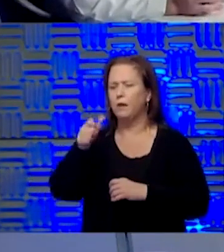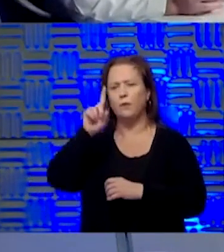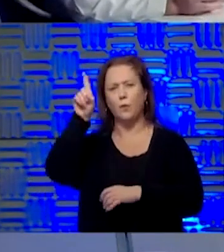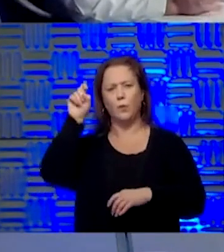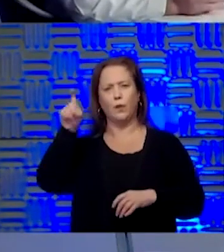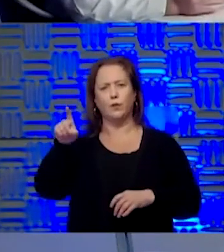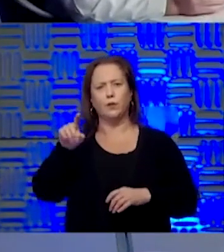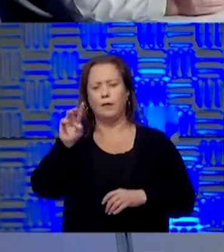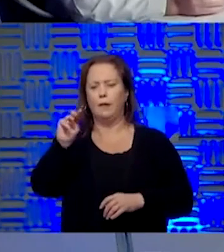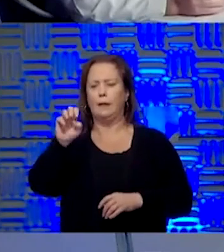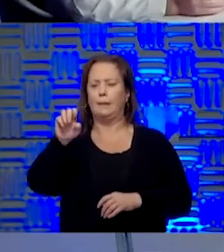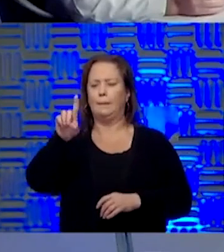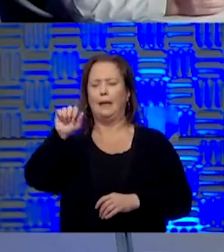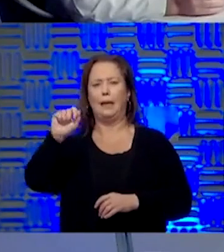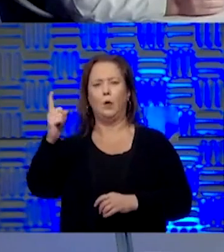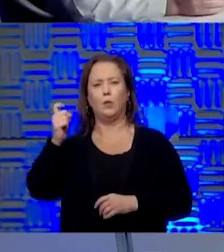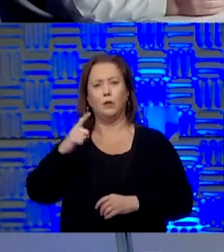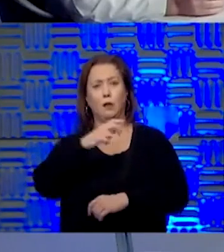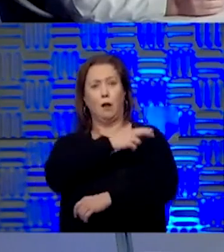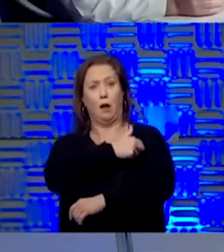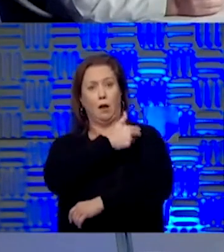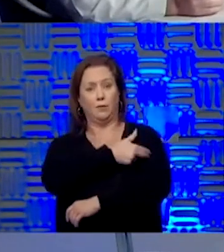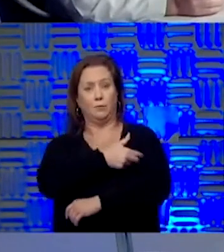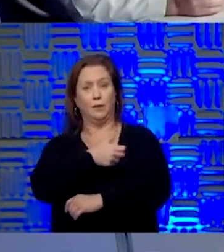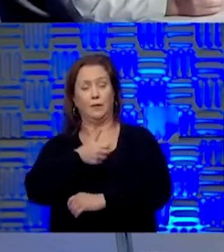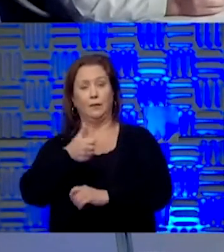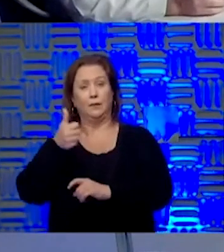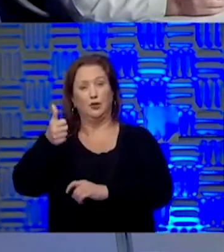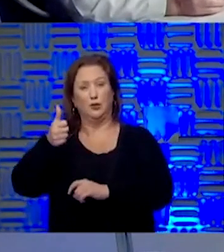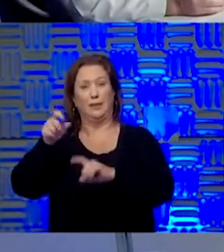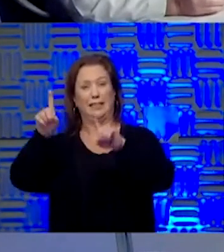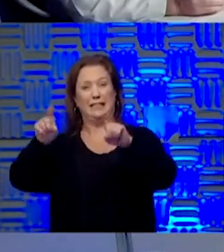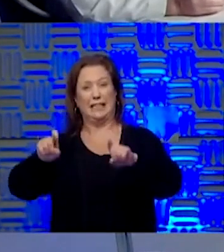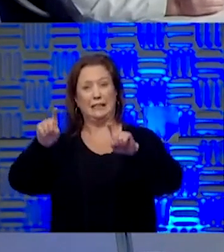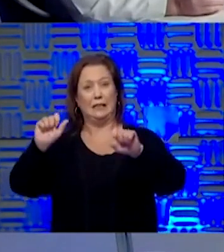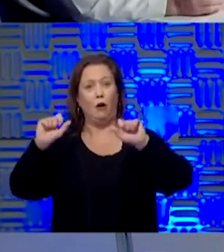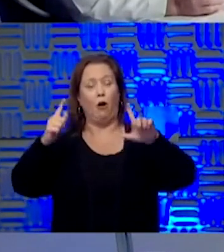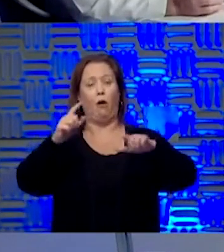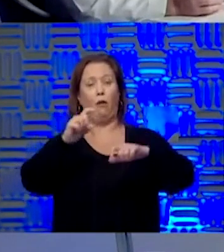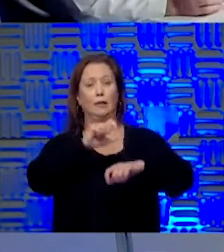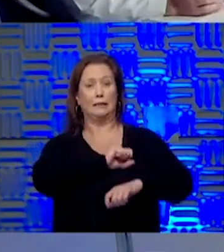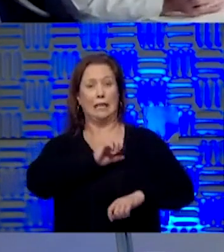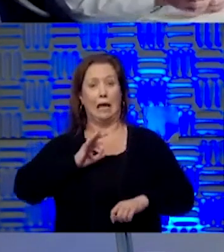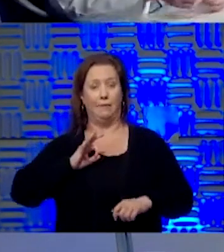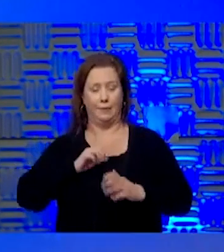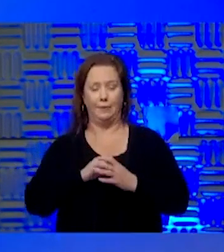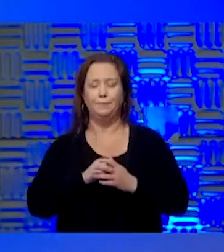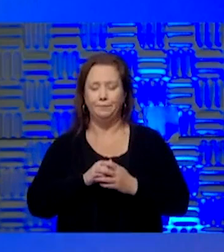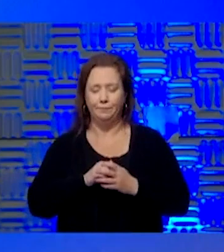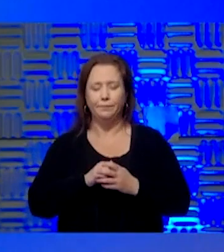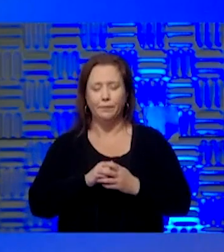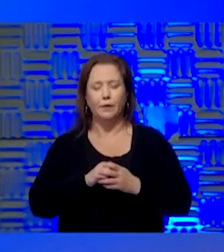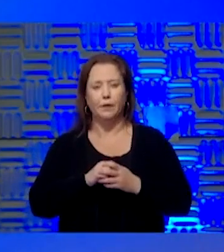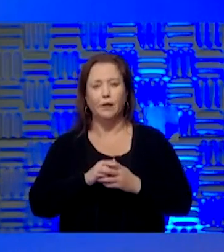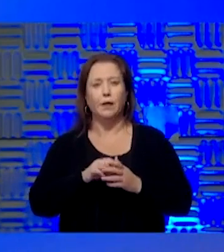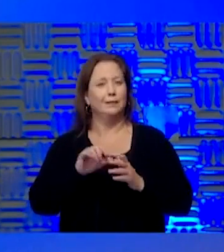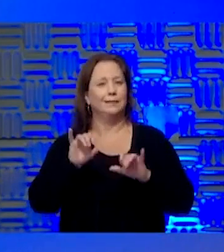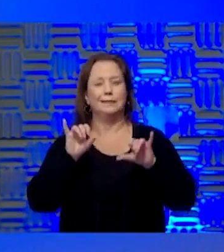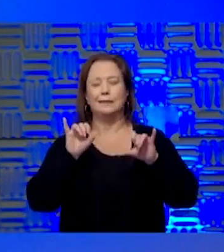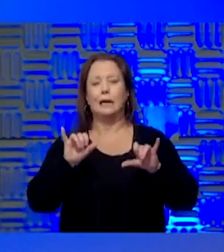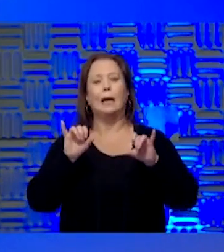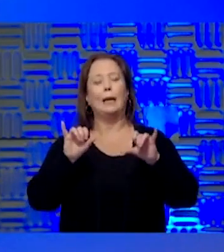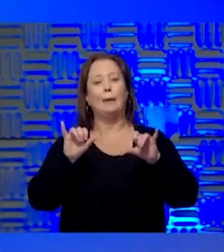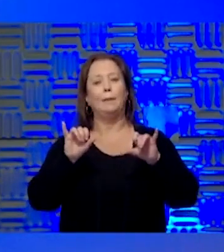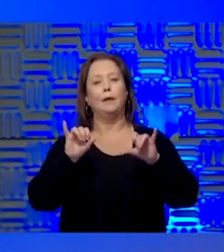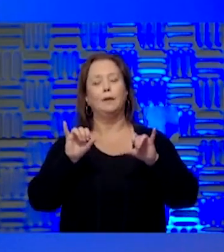our media feed was a question whether hospitals should be testing every employee. Thoughts about that? Yeah, I think that goes to the same issue as